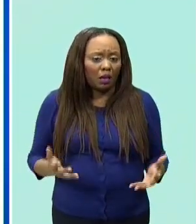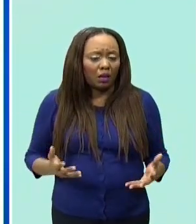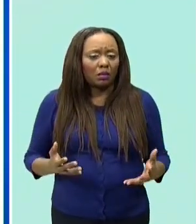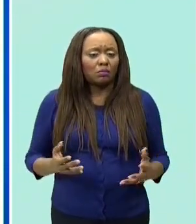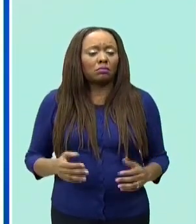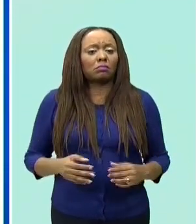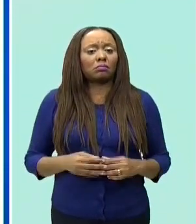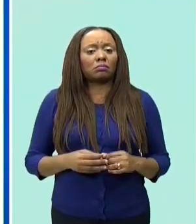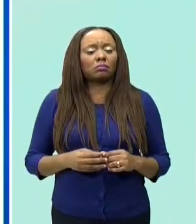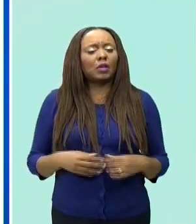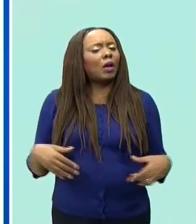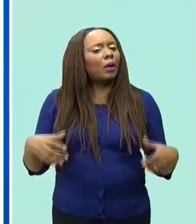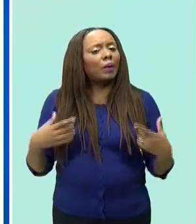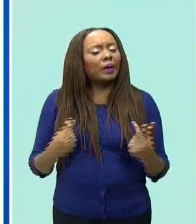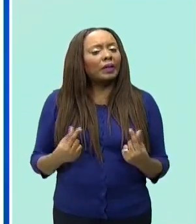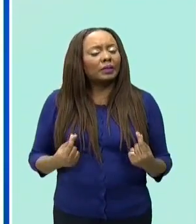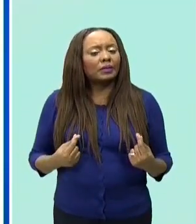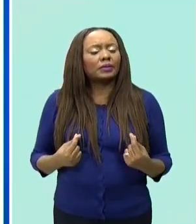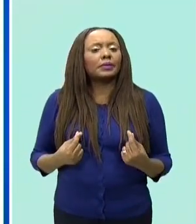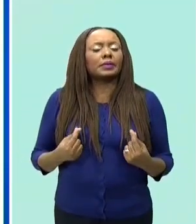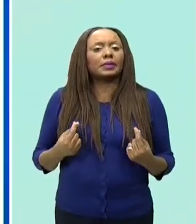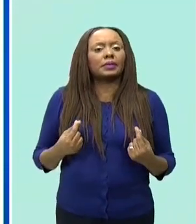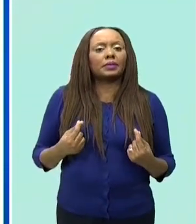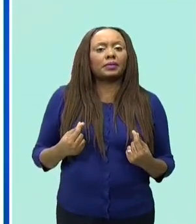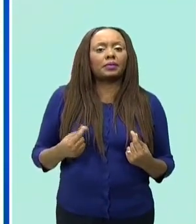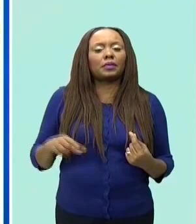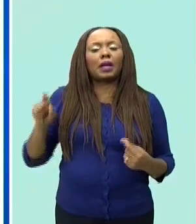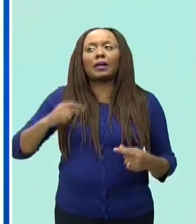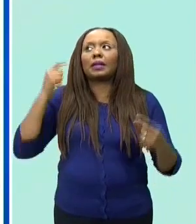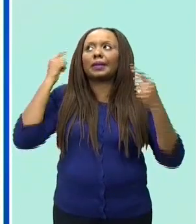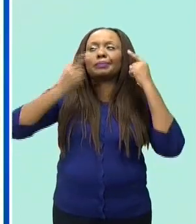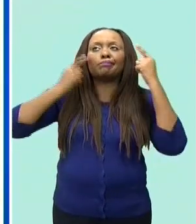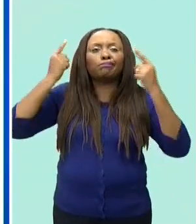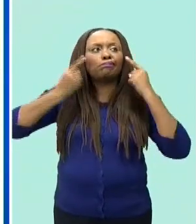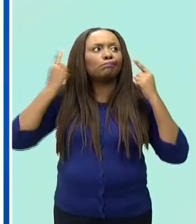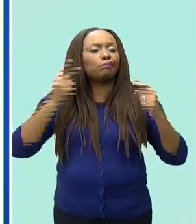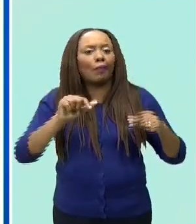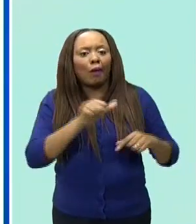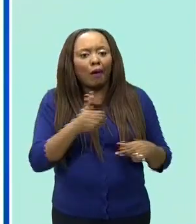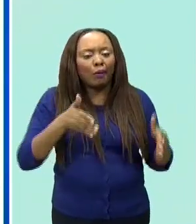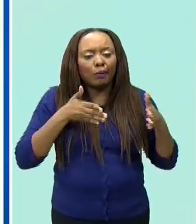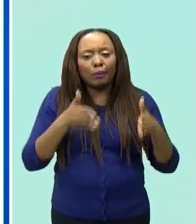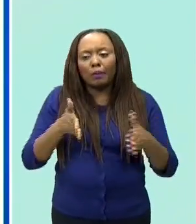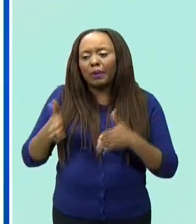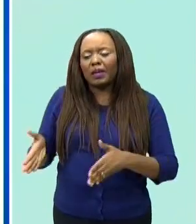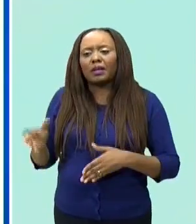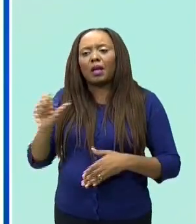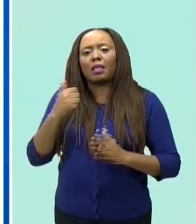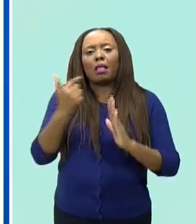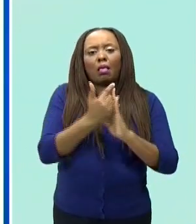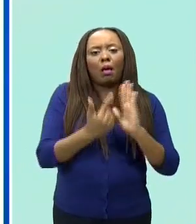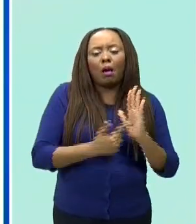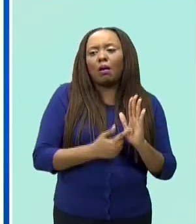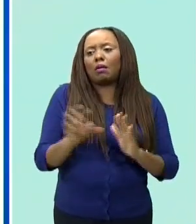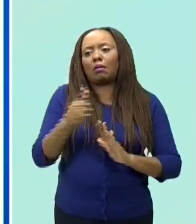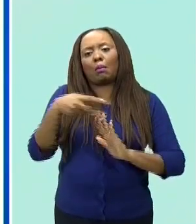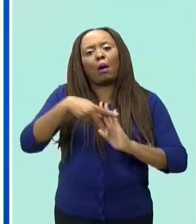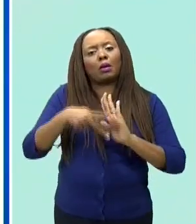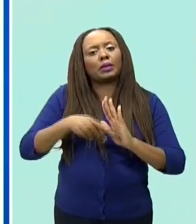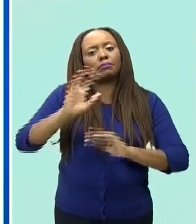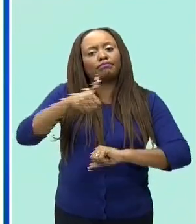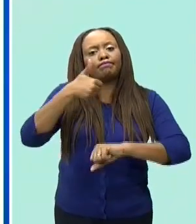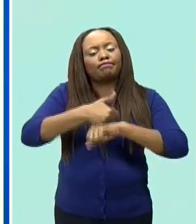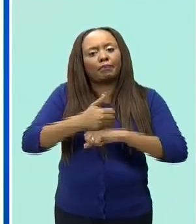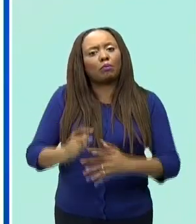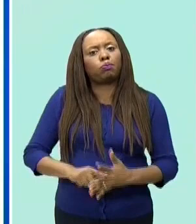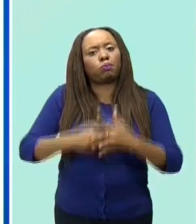need, therefore, to consider other areas, other legislative improvements, other policy initiatives